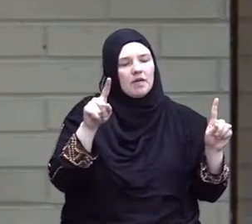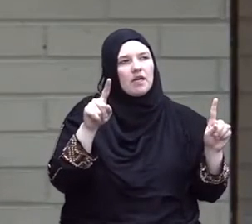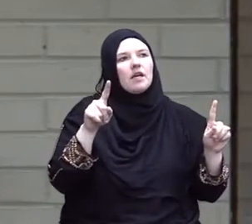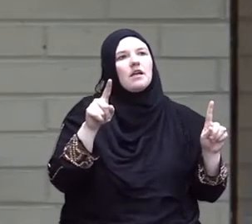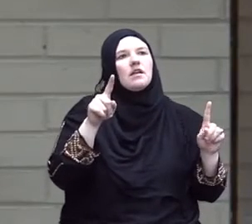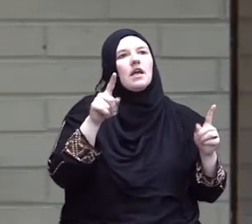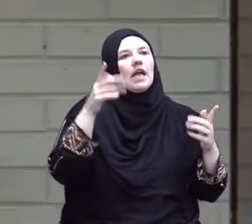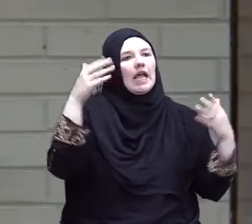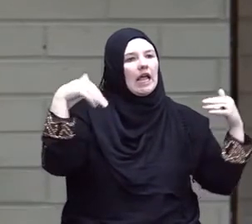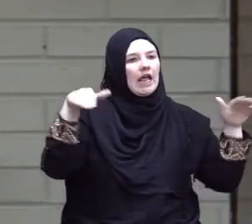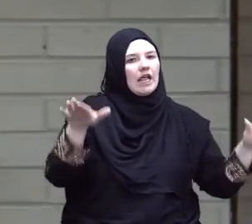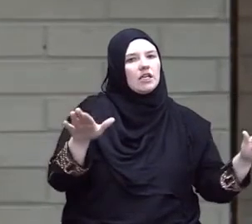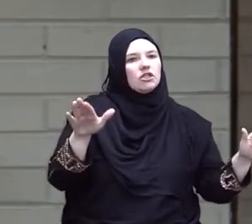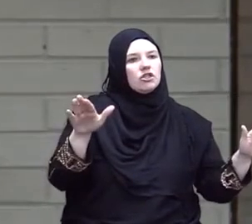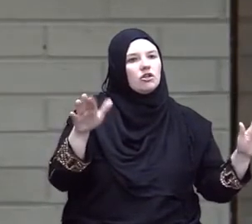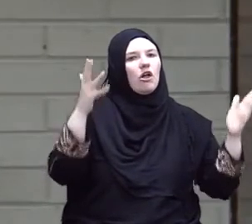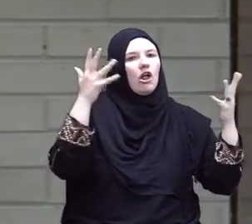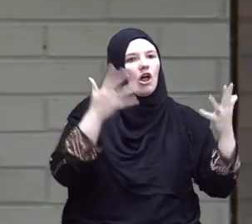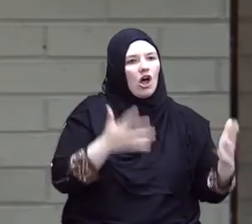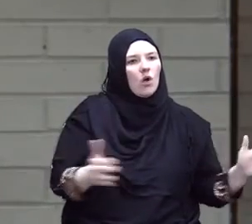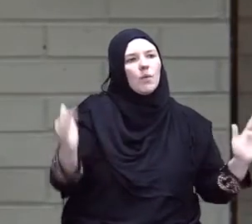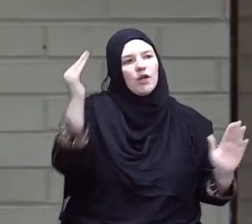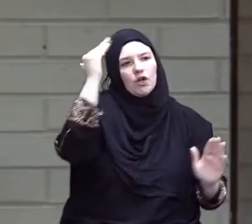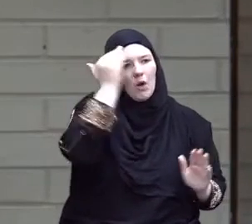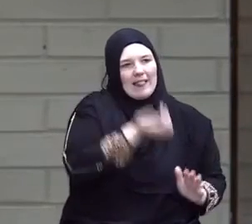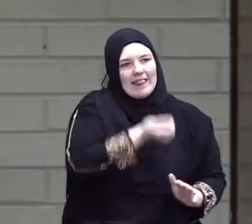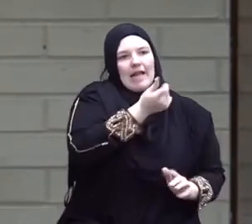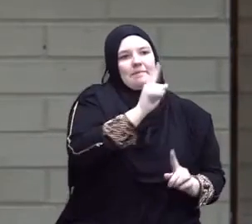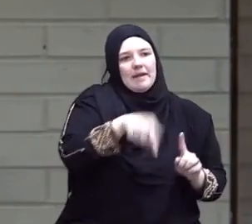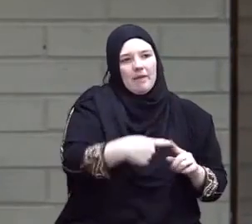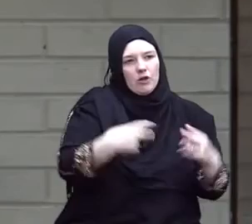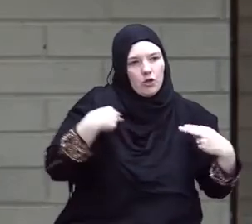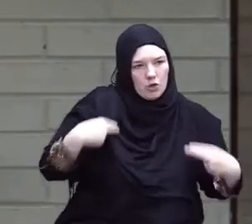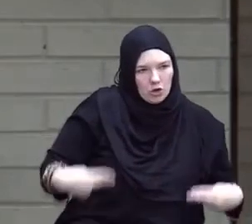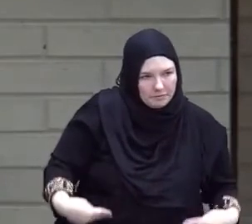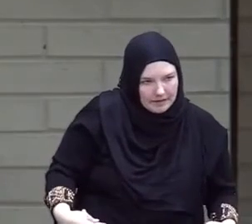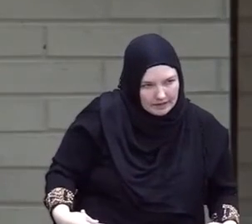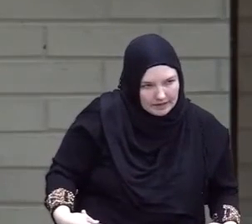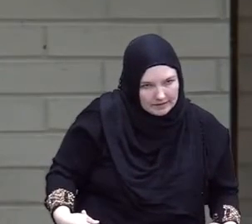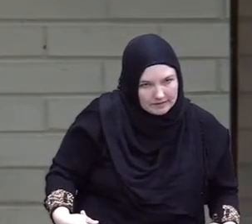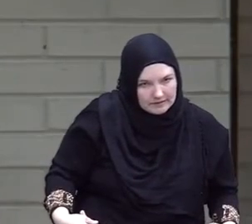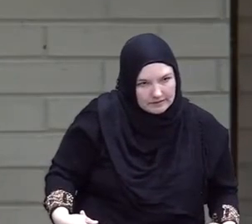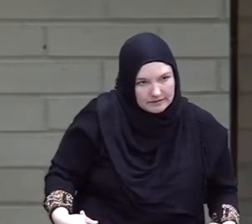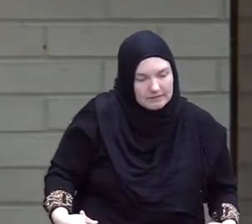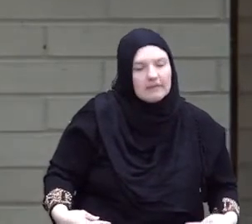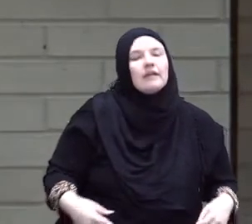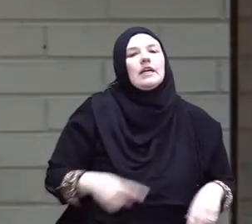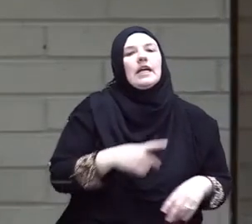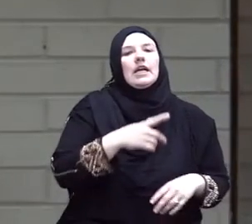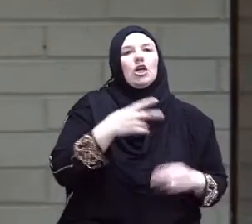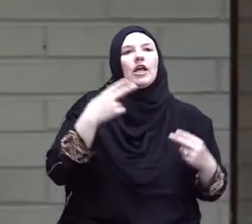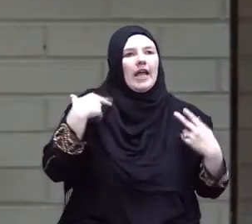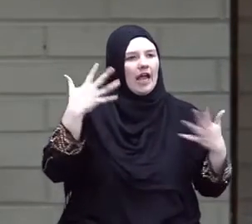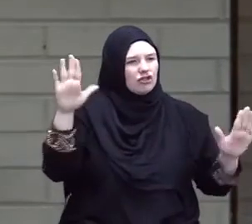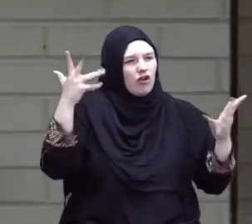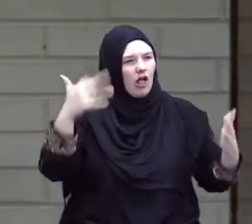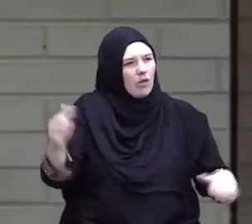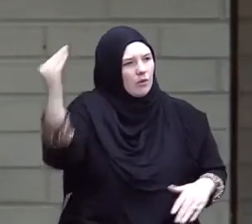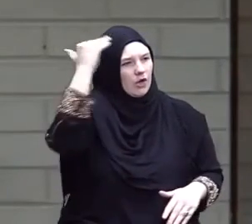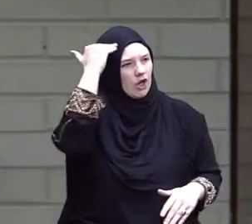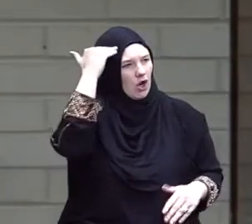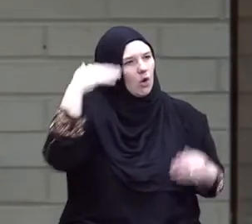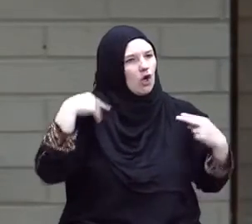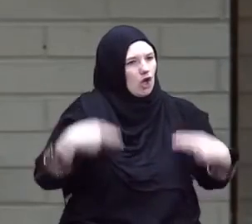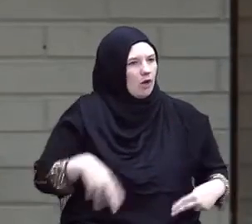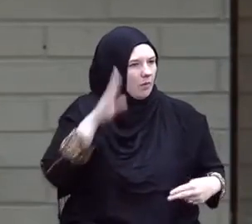Allah about Adam are not very promising. But is he the one that you're going to put on earth? Is he?